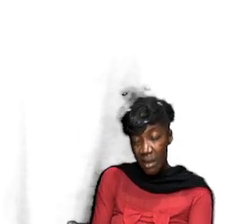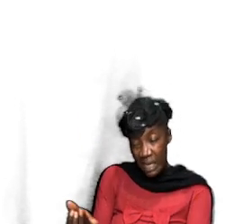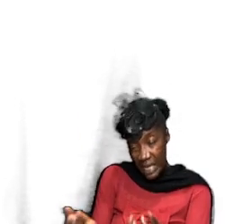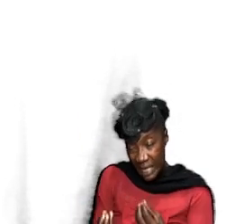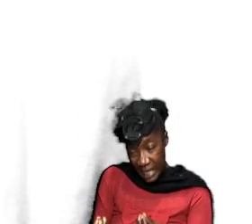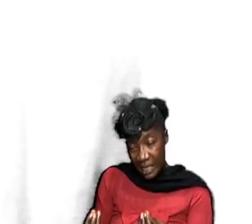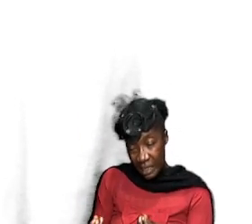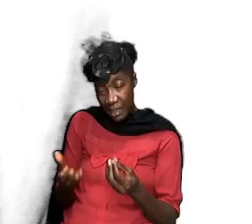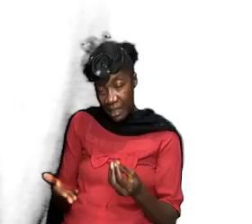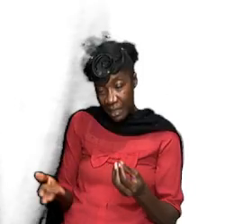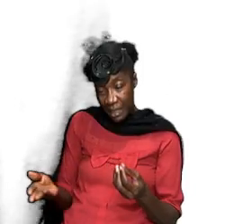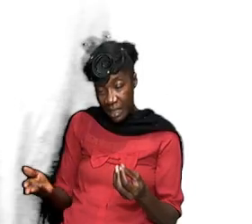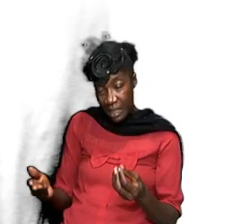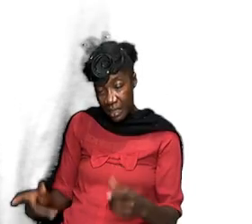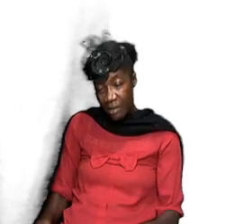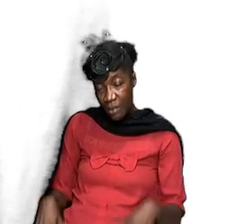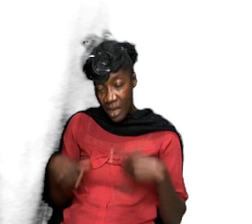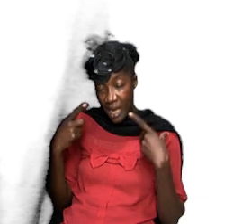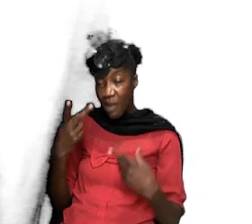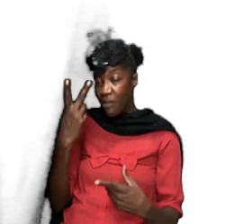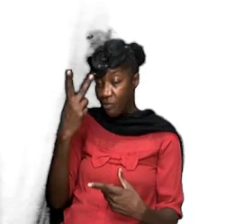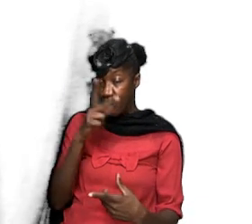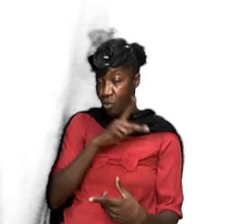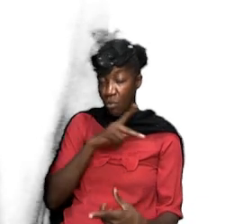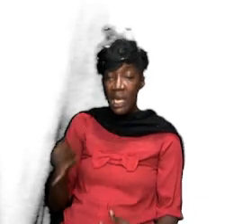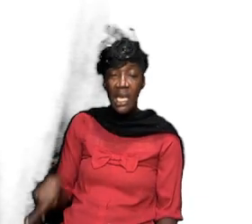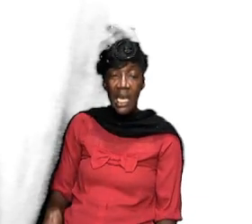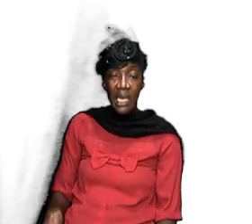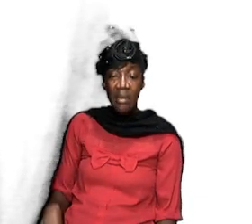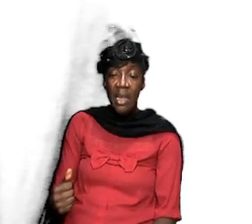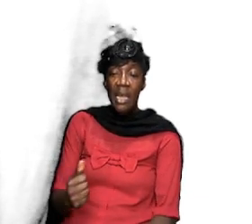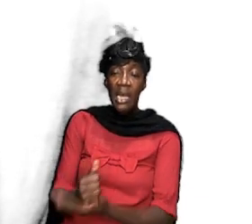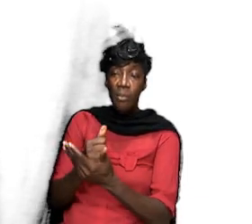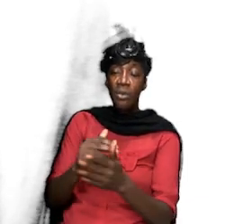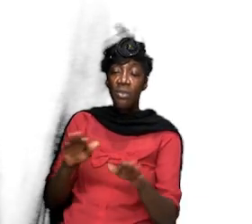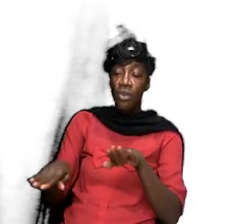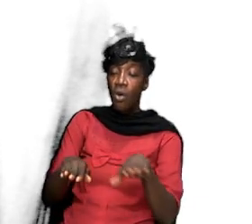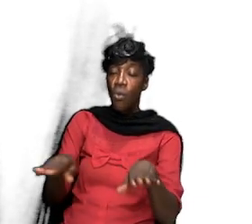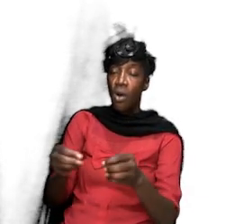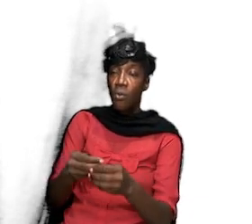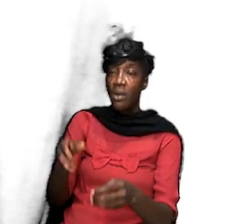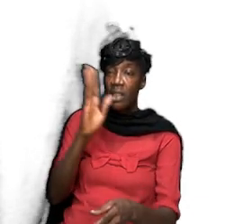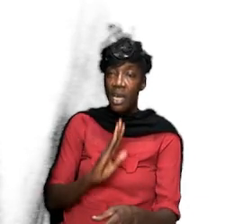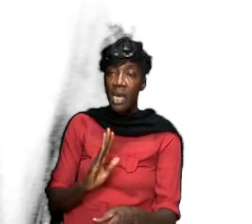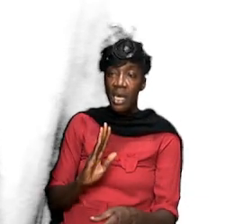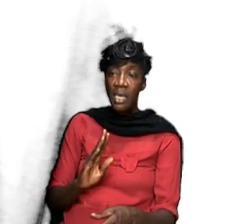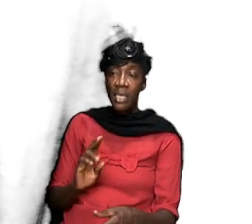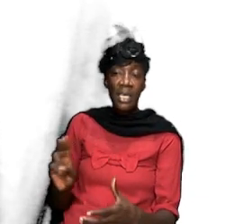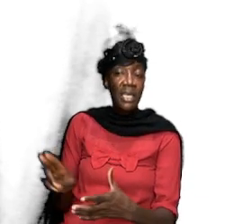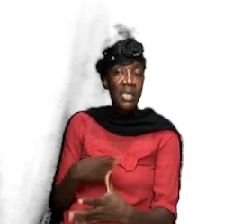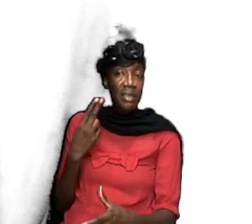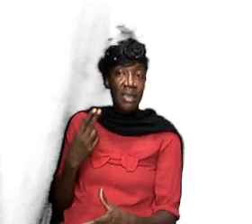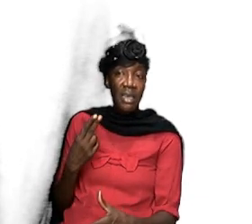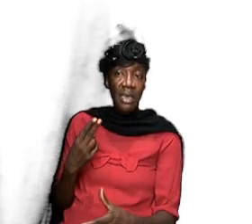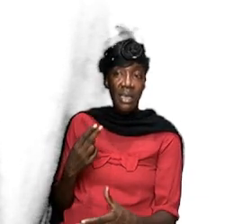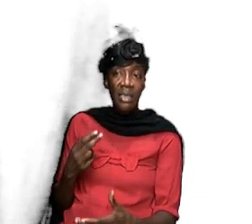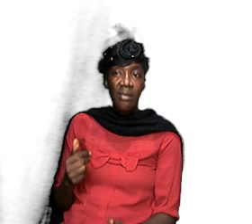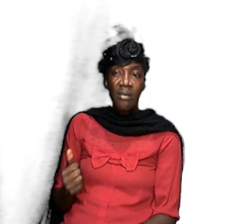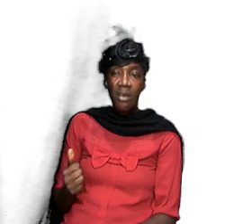from, you know, the lives of these two kings to be able to help us in our walk with God. Then secondly, it is to help us to